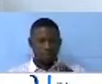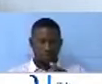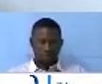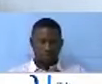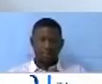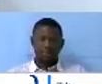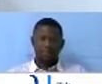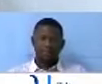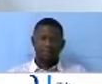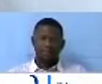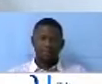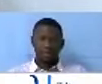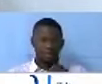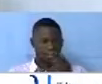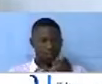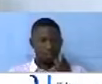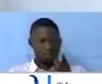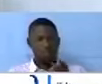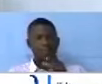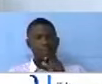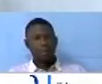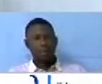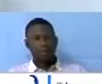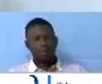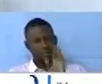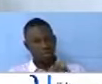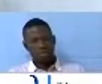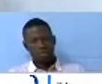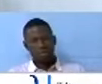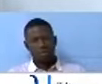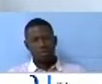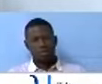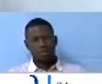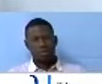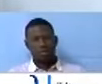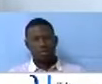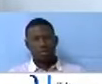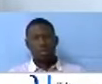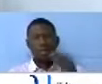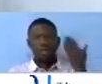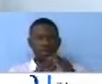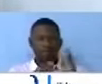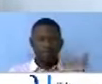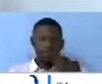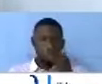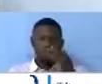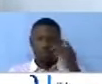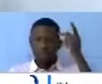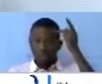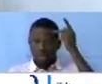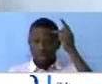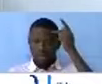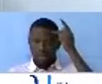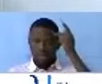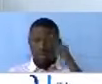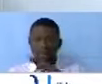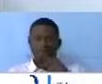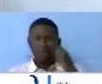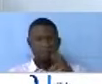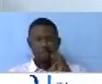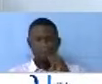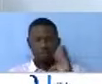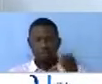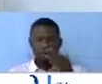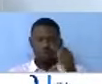jox ko khalis. And I said to him, boy. Maneko boy. Don't you ever go to Kanilai. Bul demati Kanilai. Don't try it. Bu